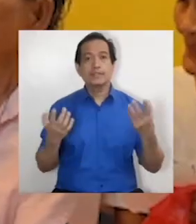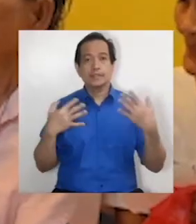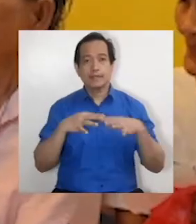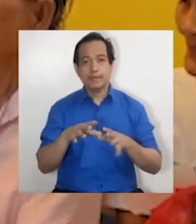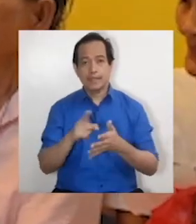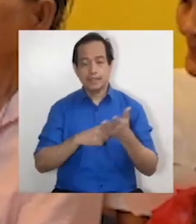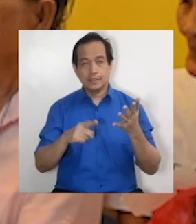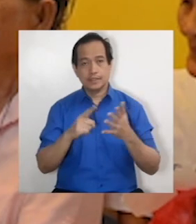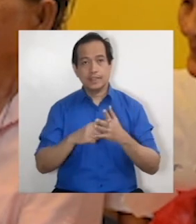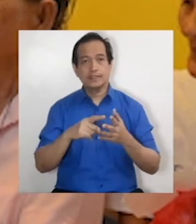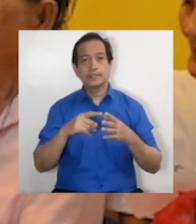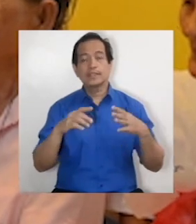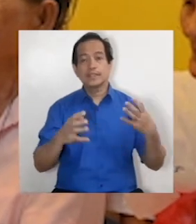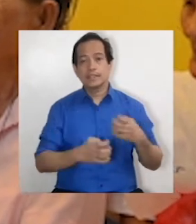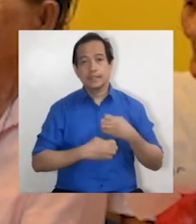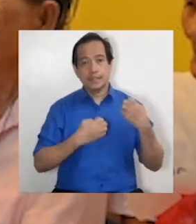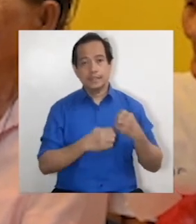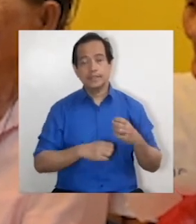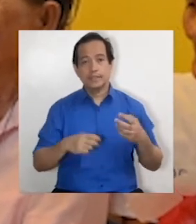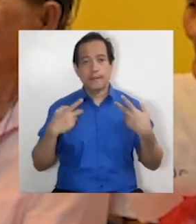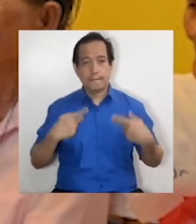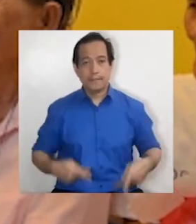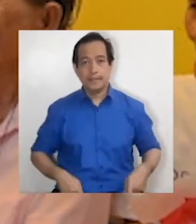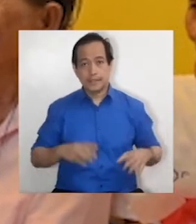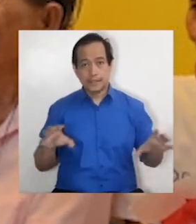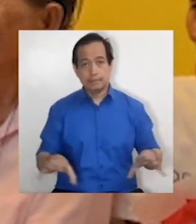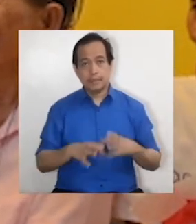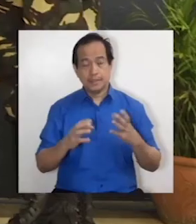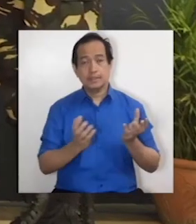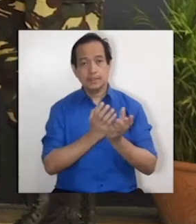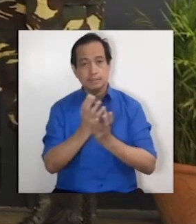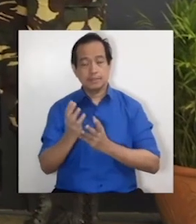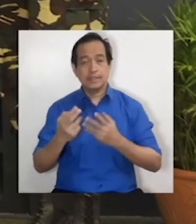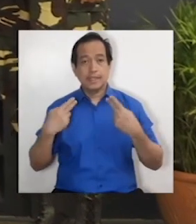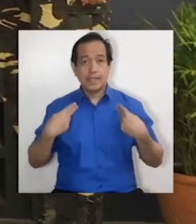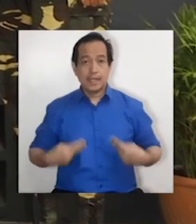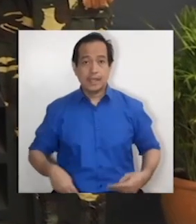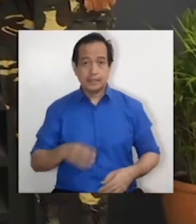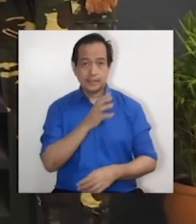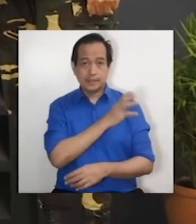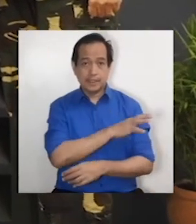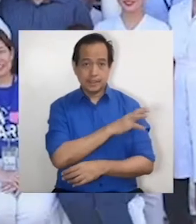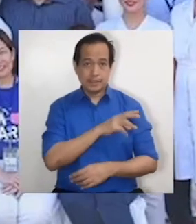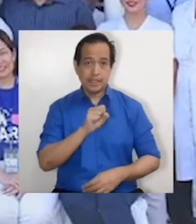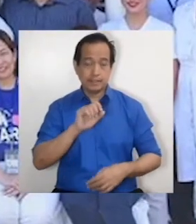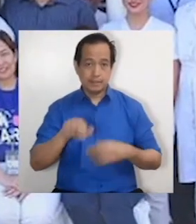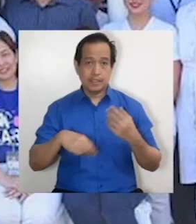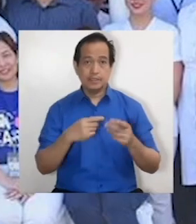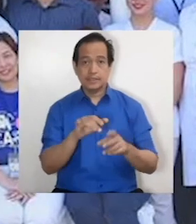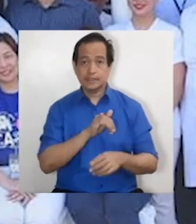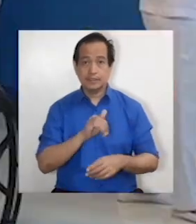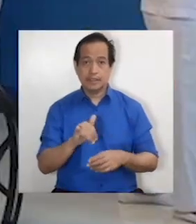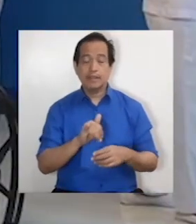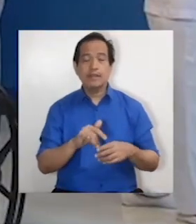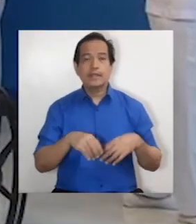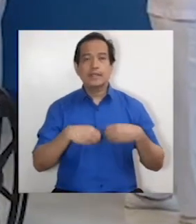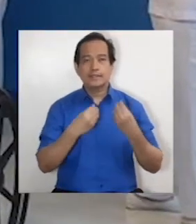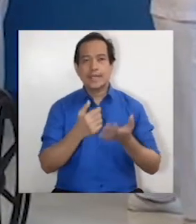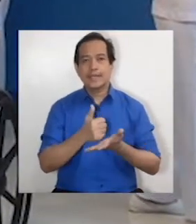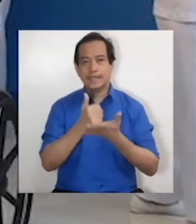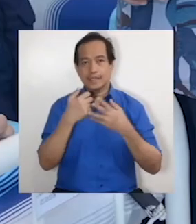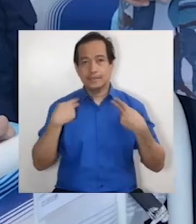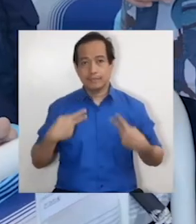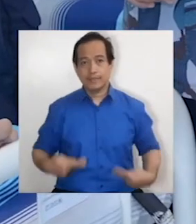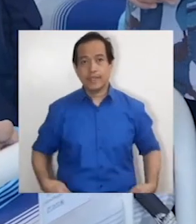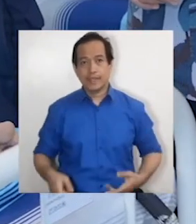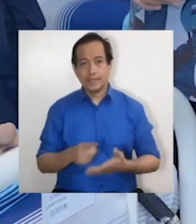and physical activities in community health centers. SM Foundation likewise helps safeguard the health of the men